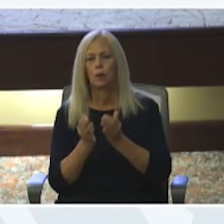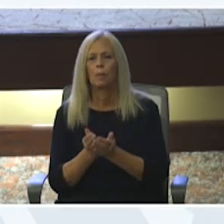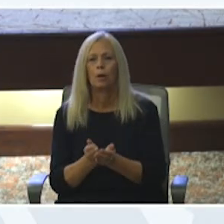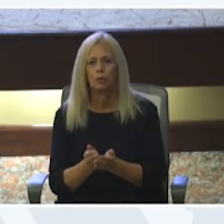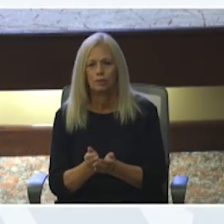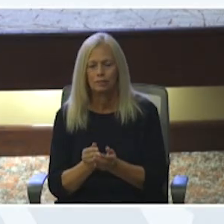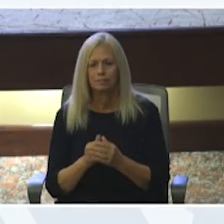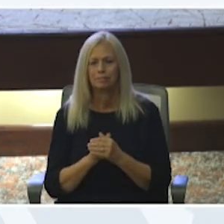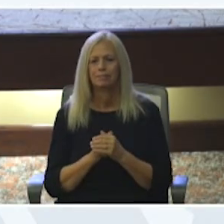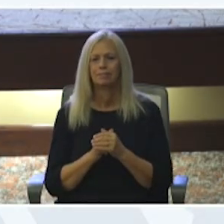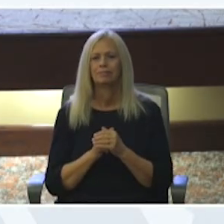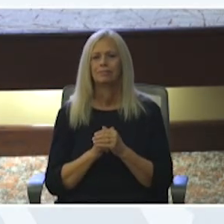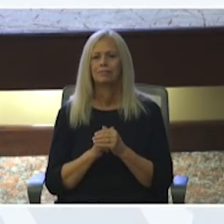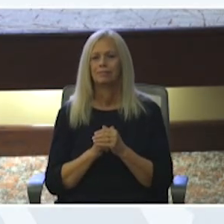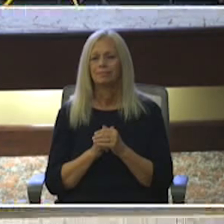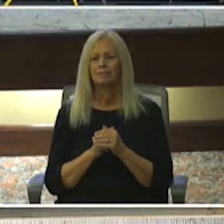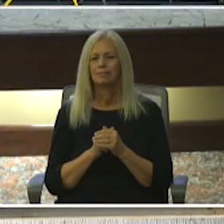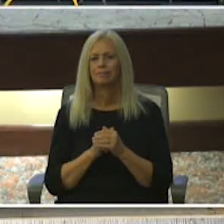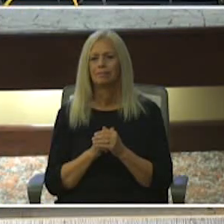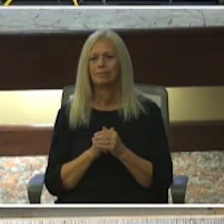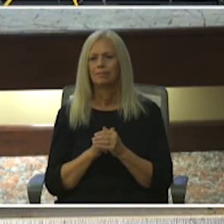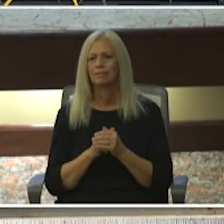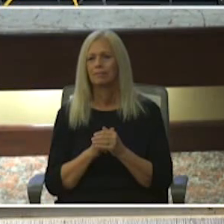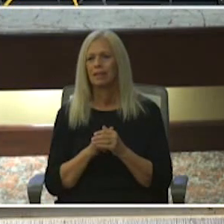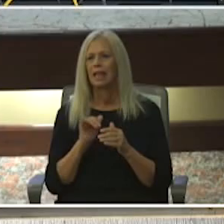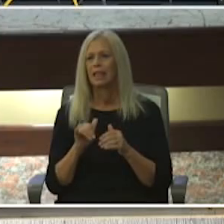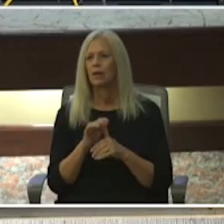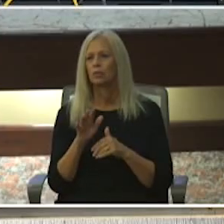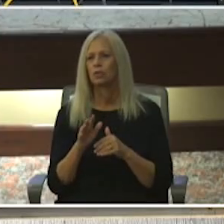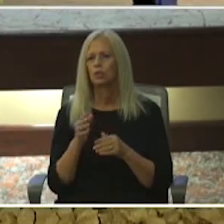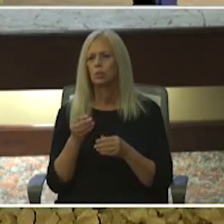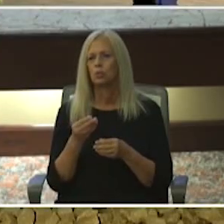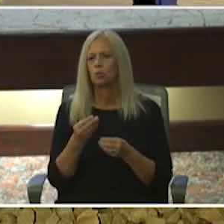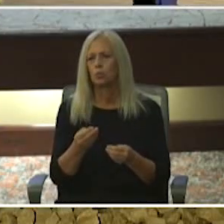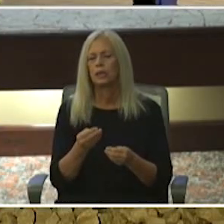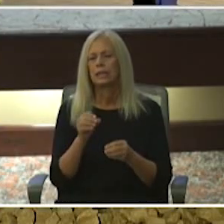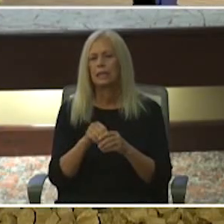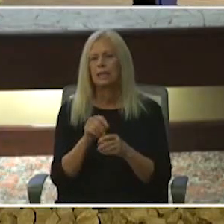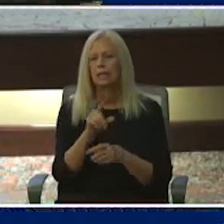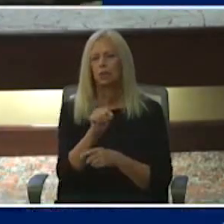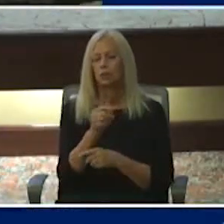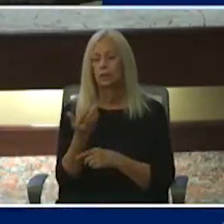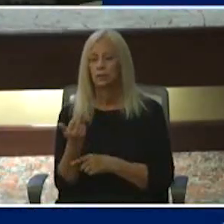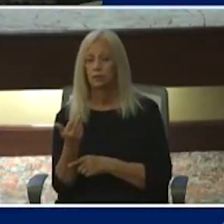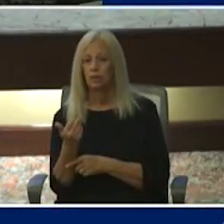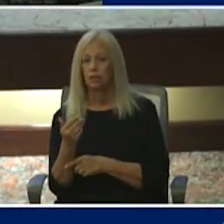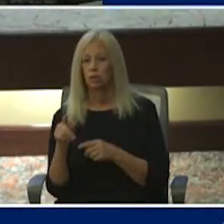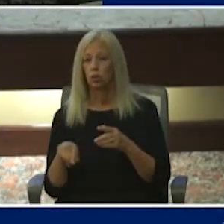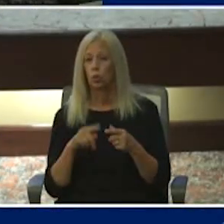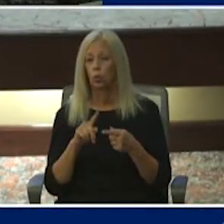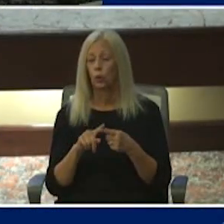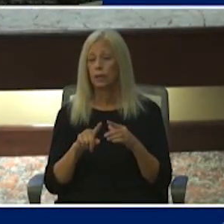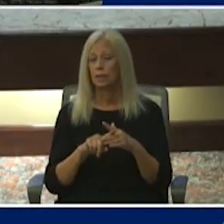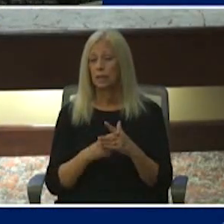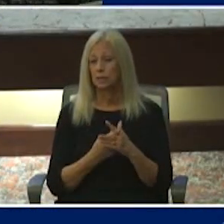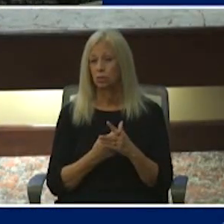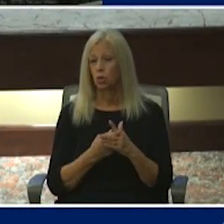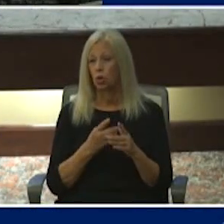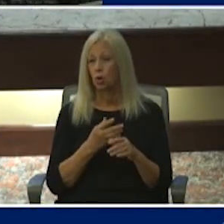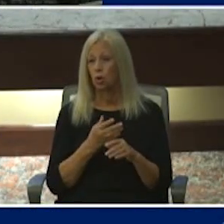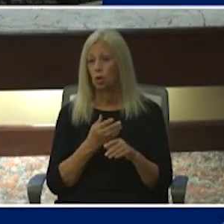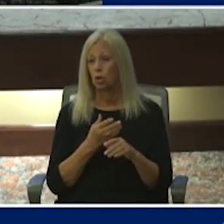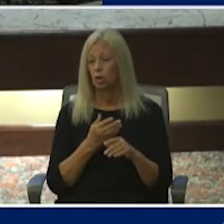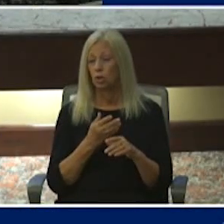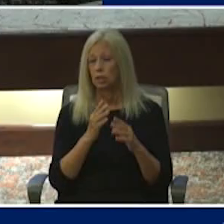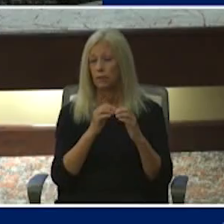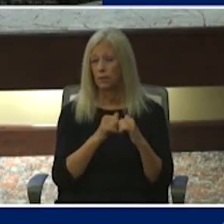So this was put in, and the lights were originally put in 2015? Correct. And when did they start failing?